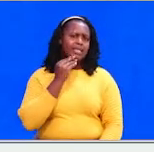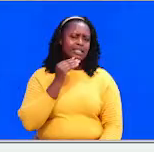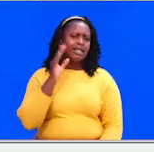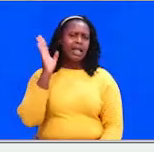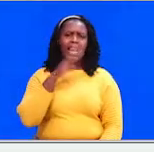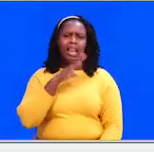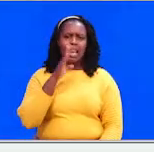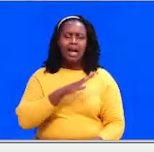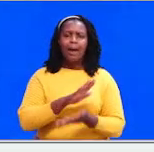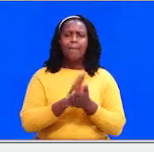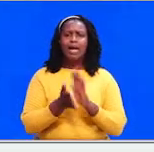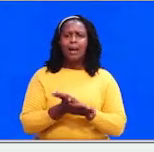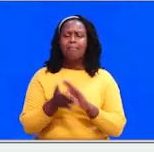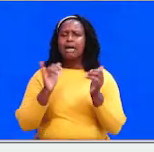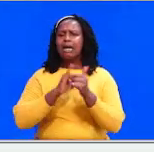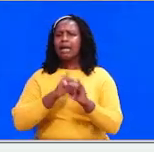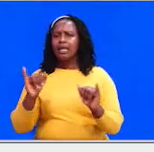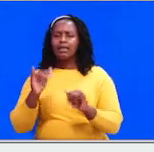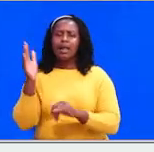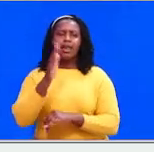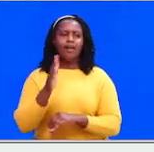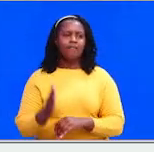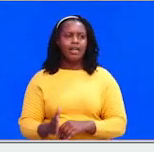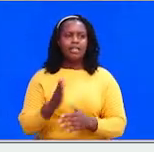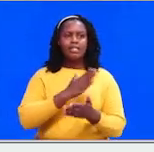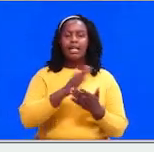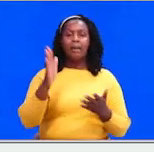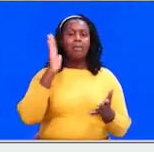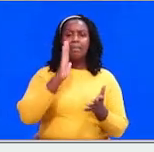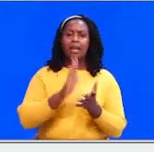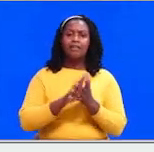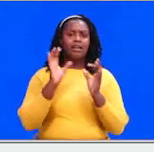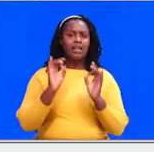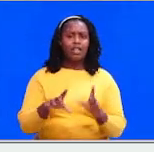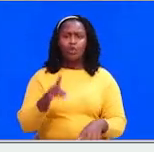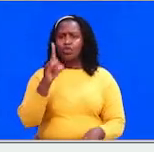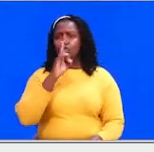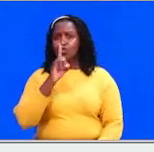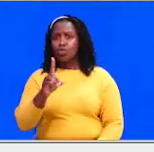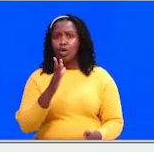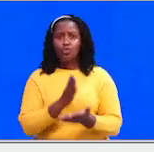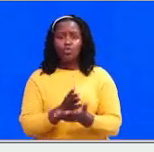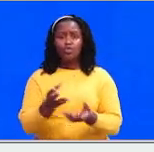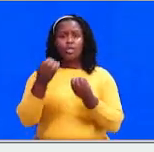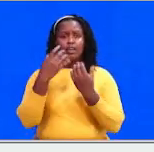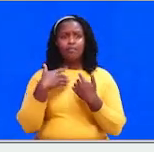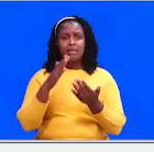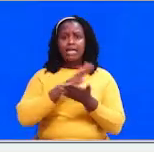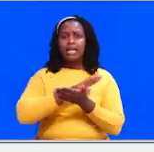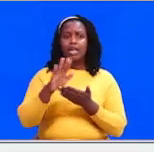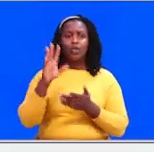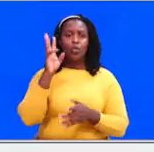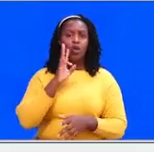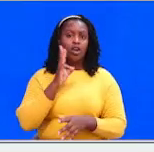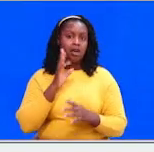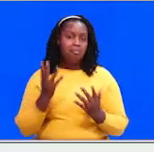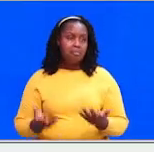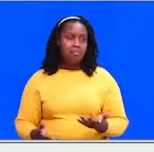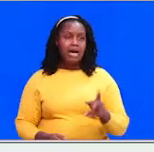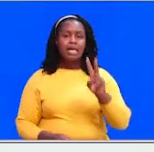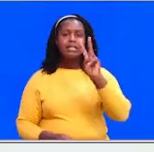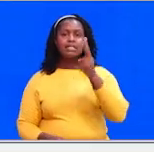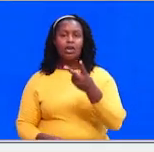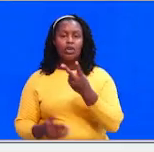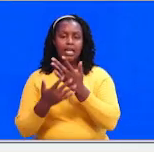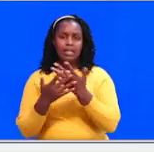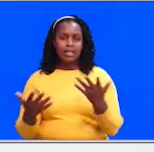water. Yes. So there was the yuck factor. Do I really believe you? Are you sure you're going to give me odorless, clear water? Mm-hmm. Secondly, it's 10